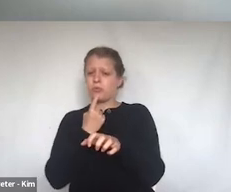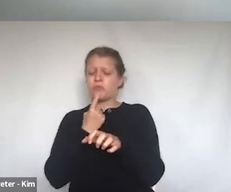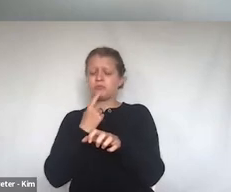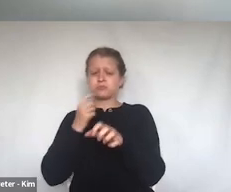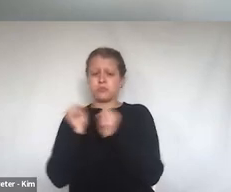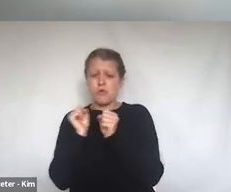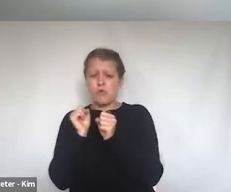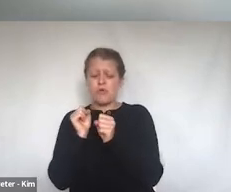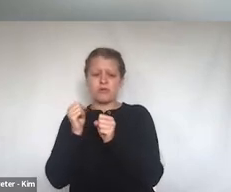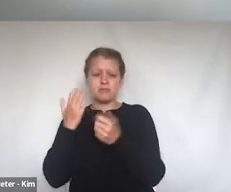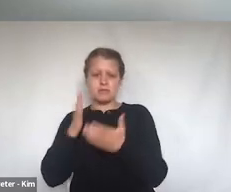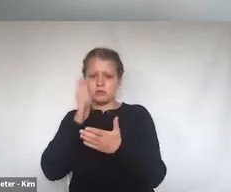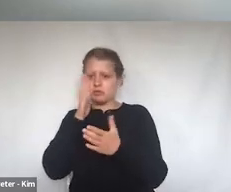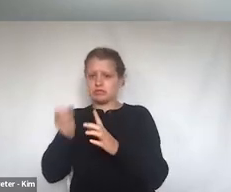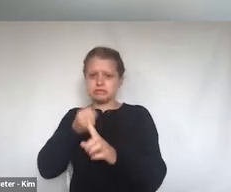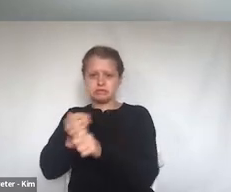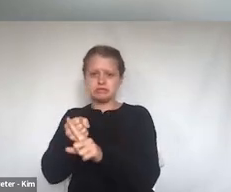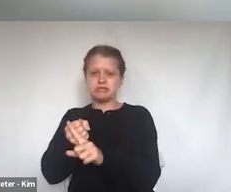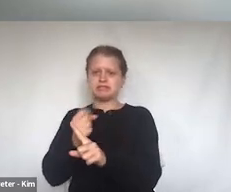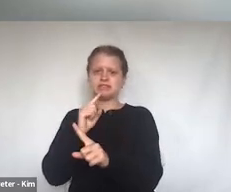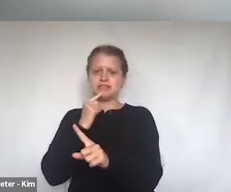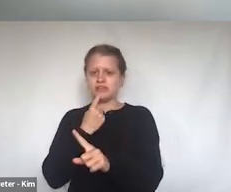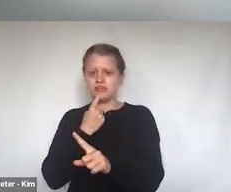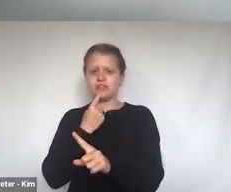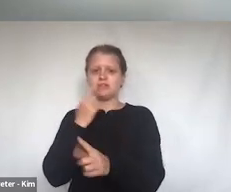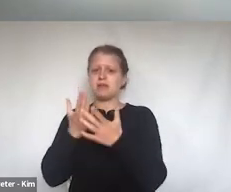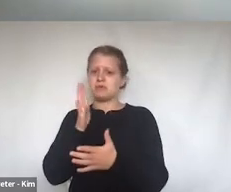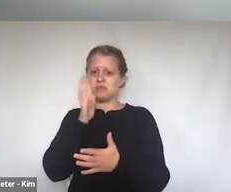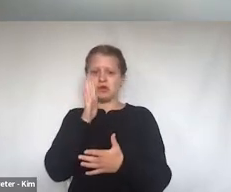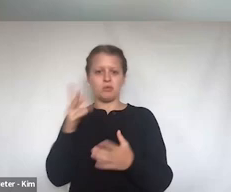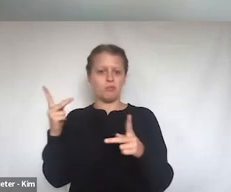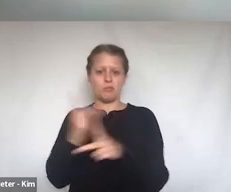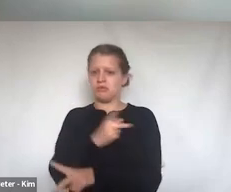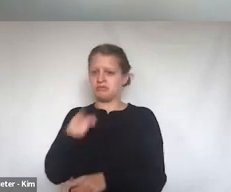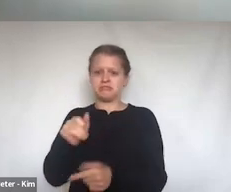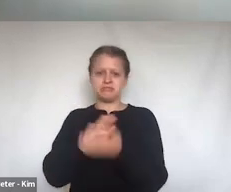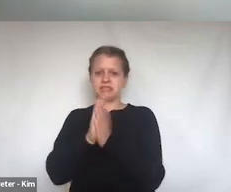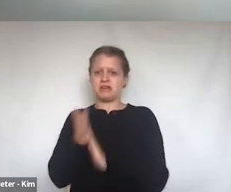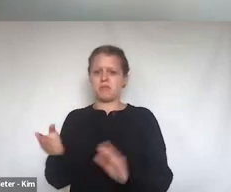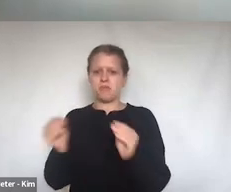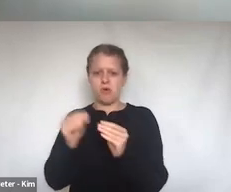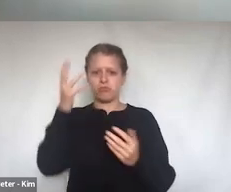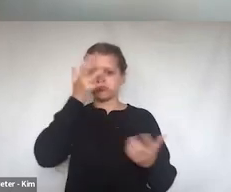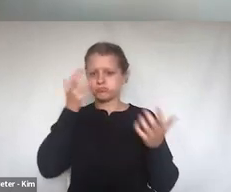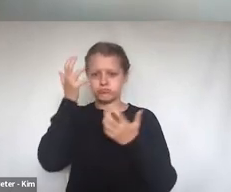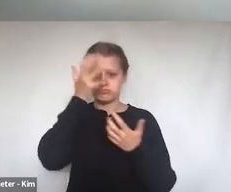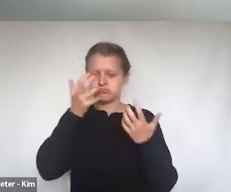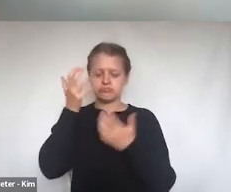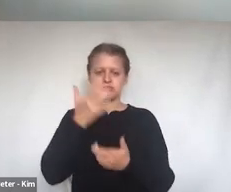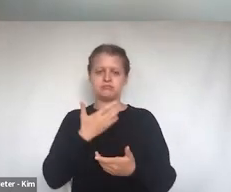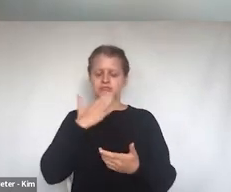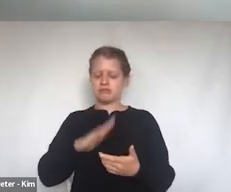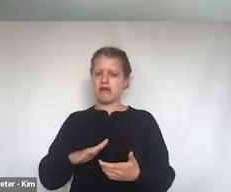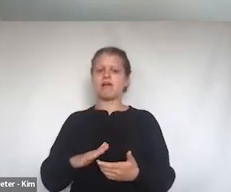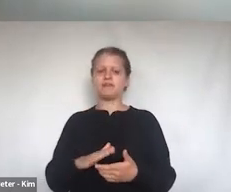have really dramatic changes in body temperature, and actually maybe complicate some of those complex processes that can be part of the